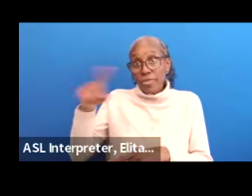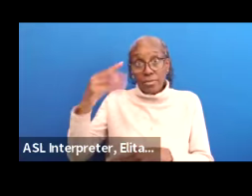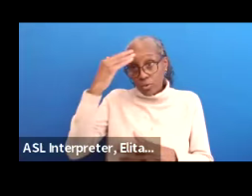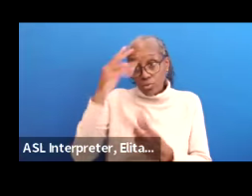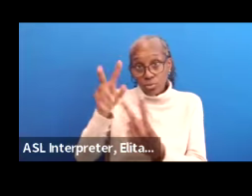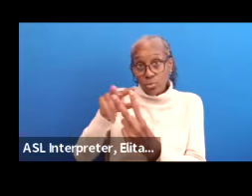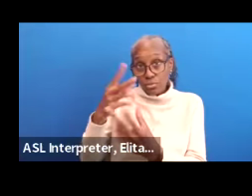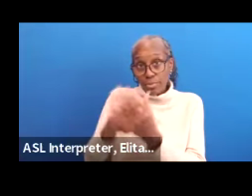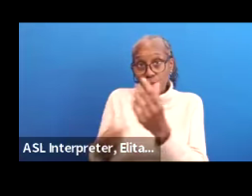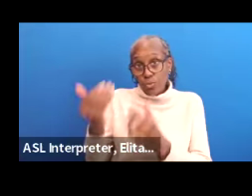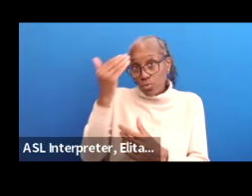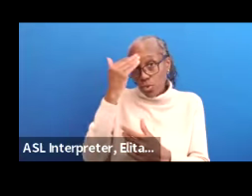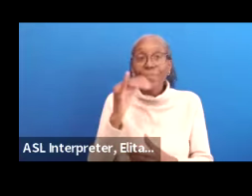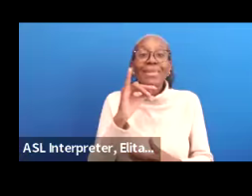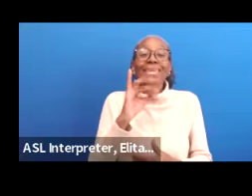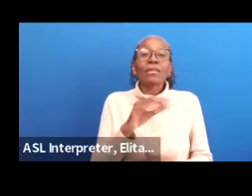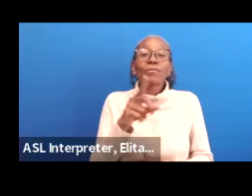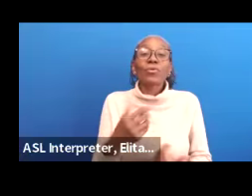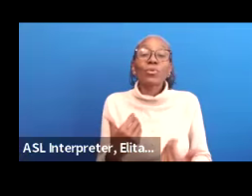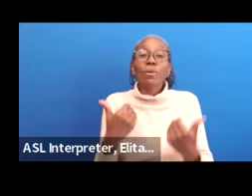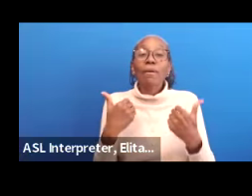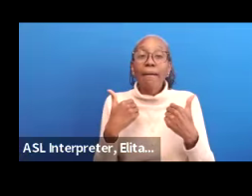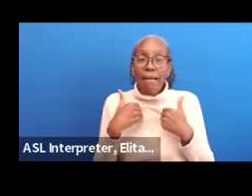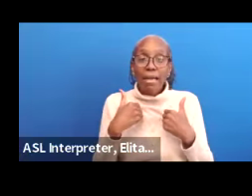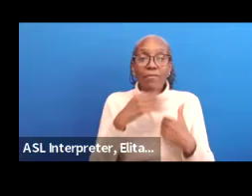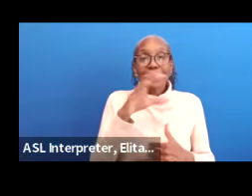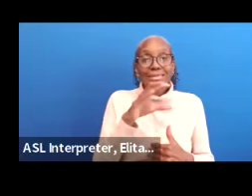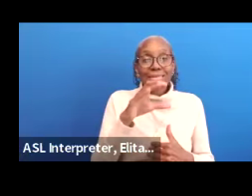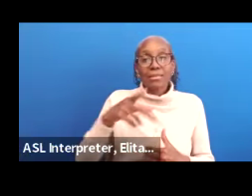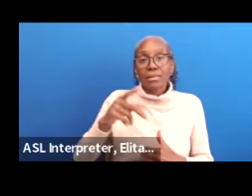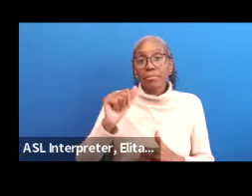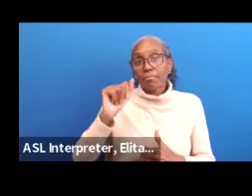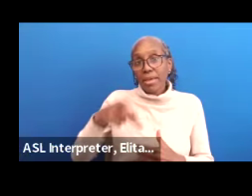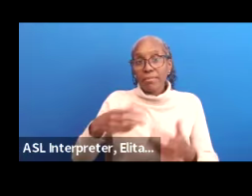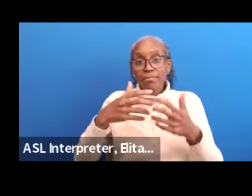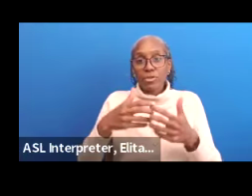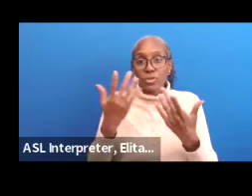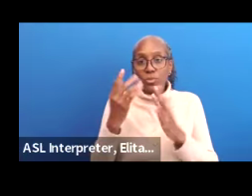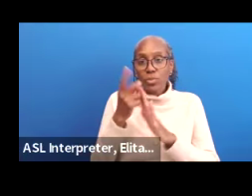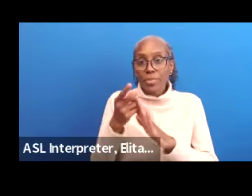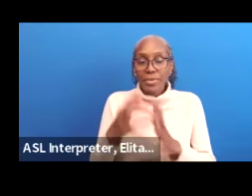that if you do have a CPAP, one moment,